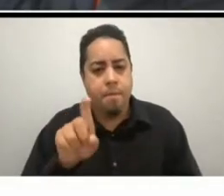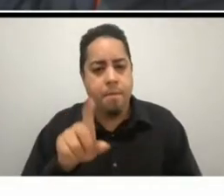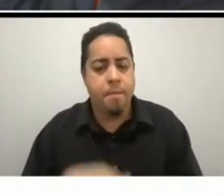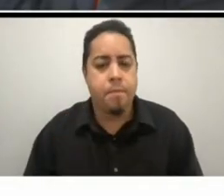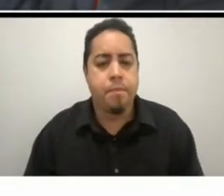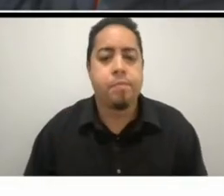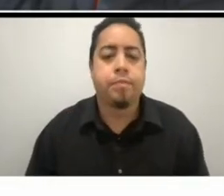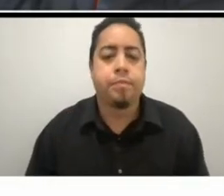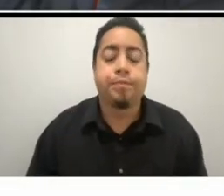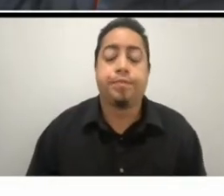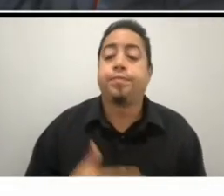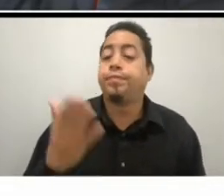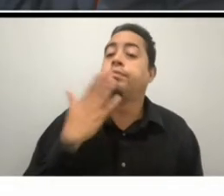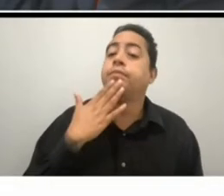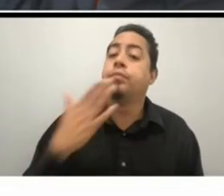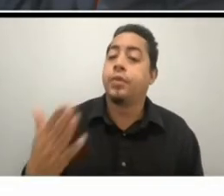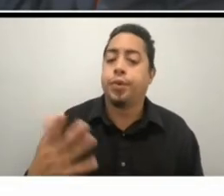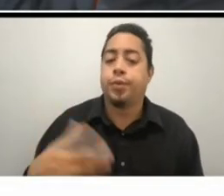Thank you very much.